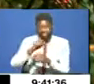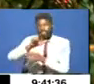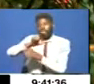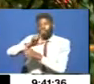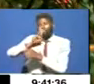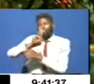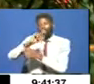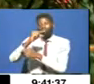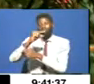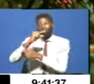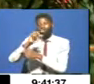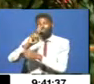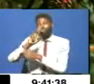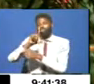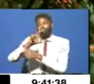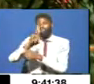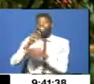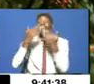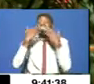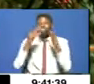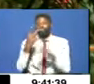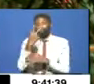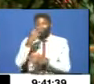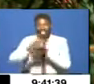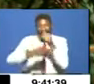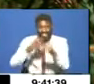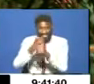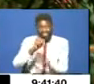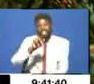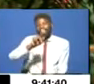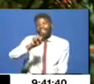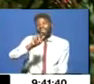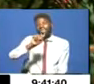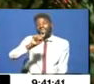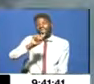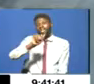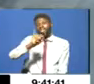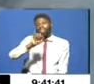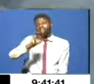and I did another 2 years at Kaimosi,